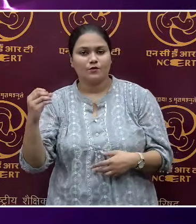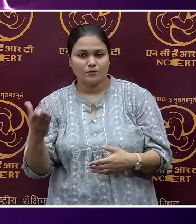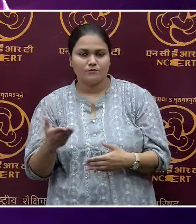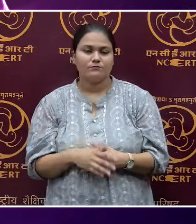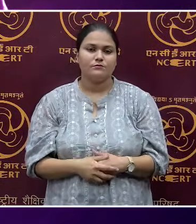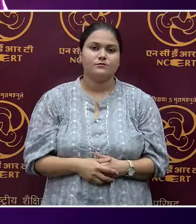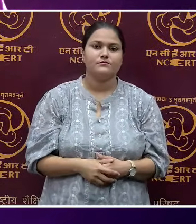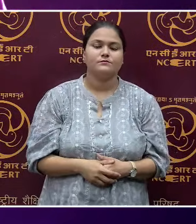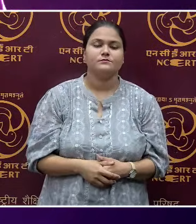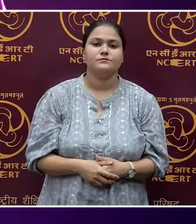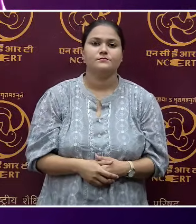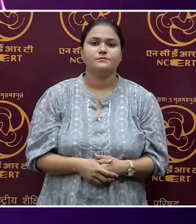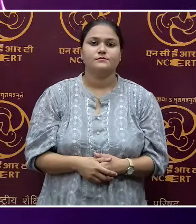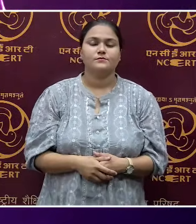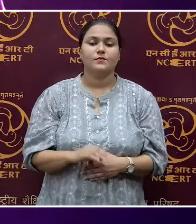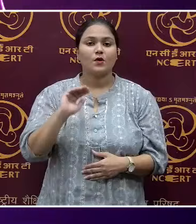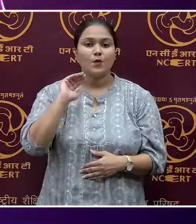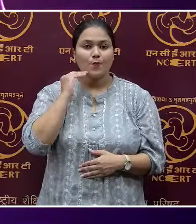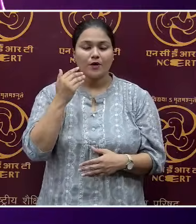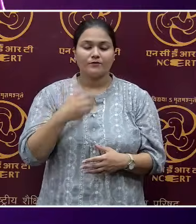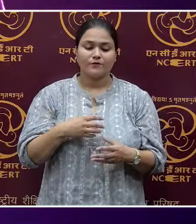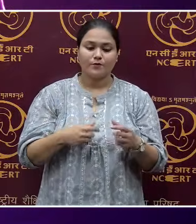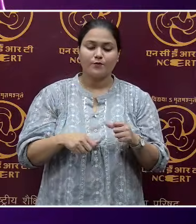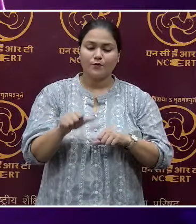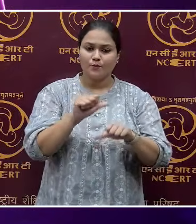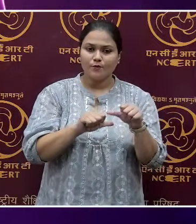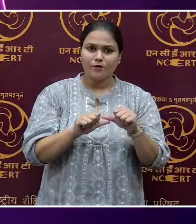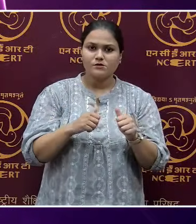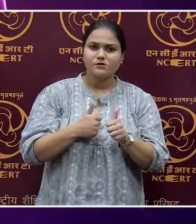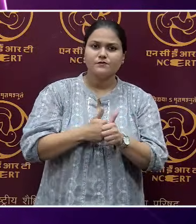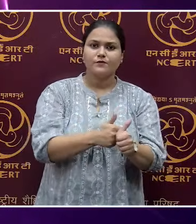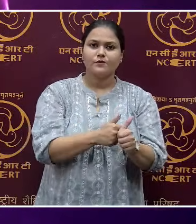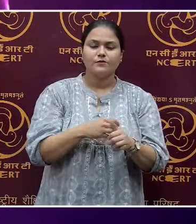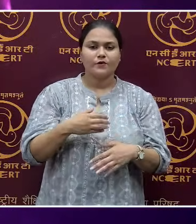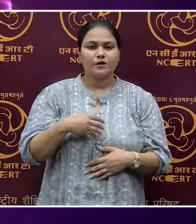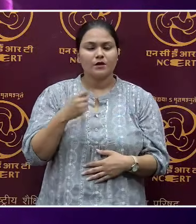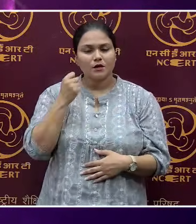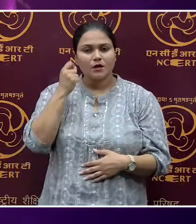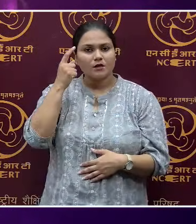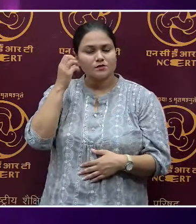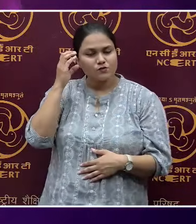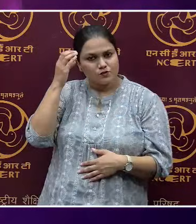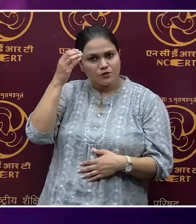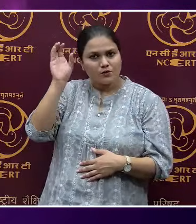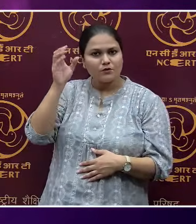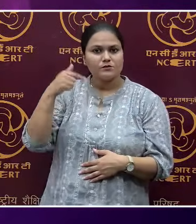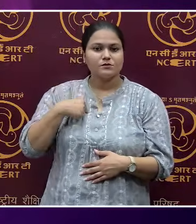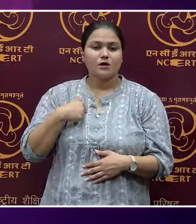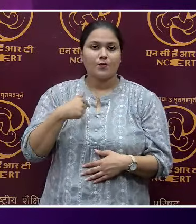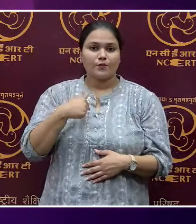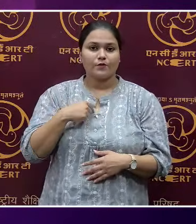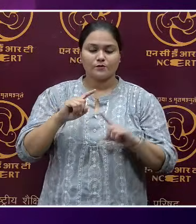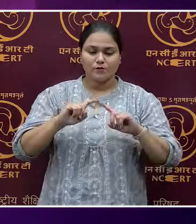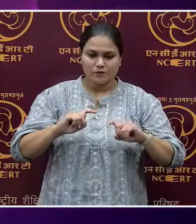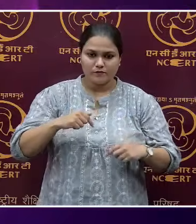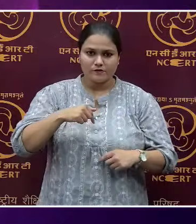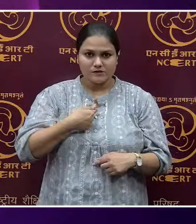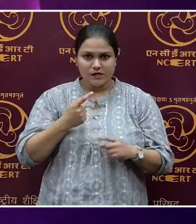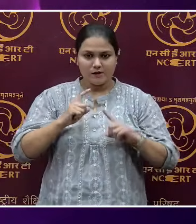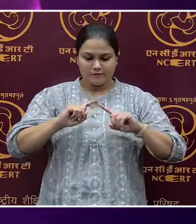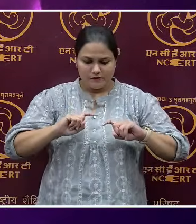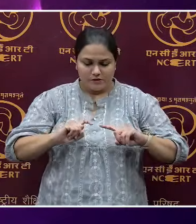sir, once we have performed the simulation, we have understood the concept. It's time to assess ourselves. Yes. So then we have